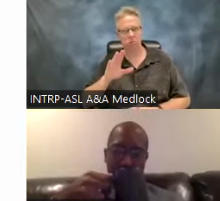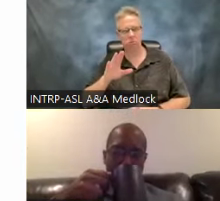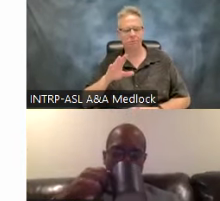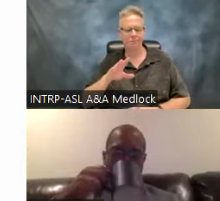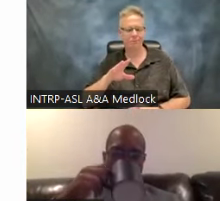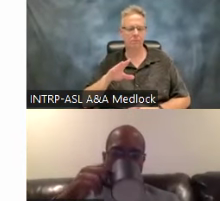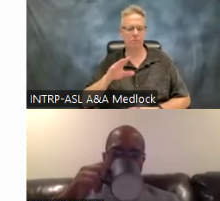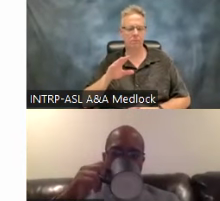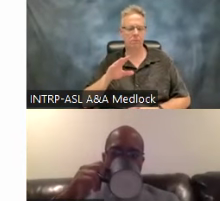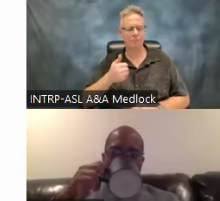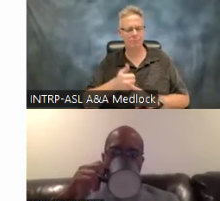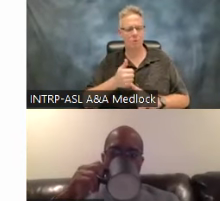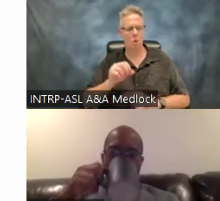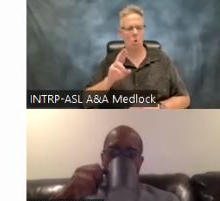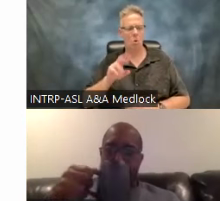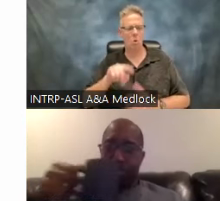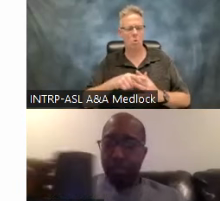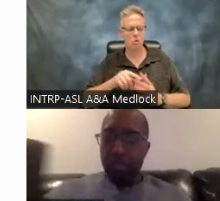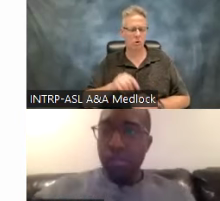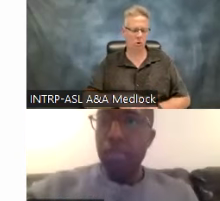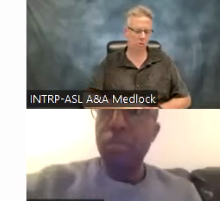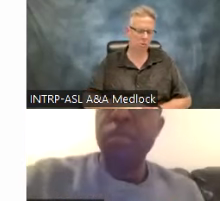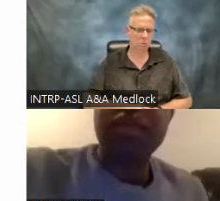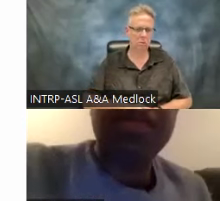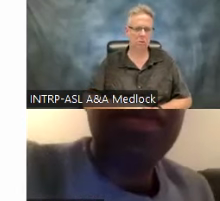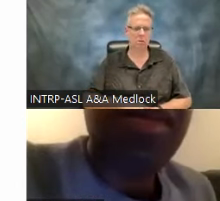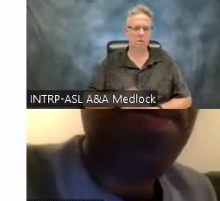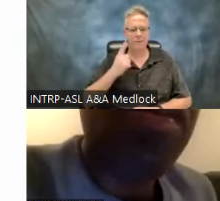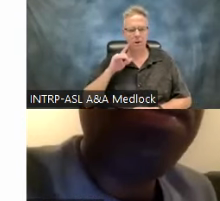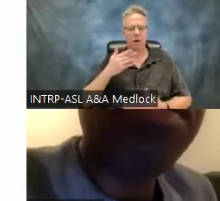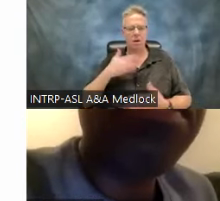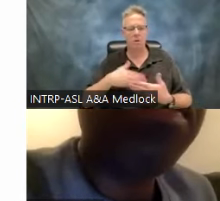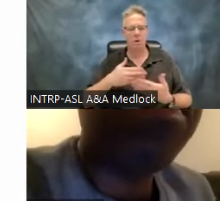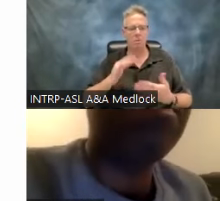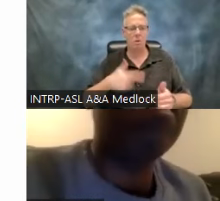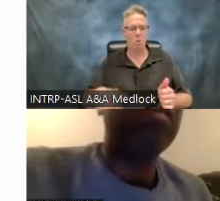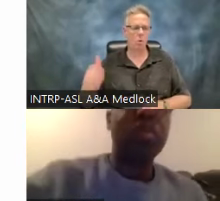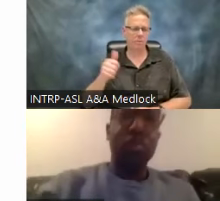Assuming that's, if I could ask a clarifying question, verified by the oversight board?